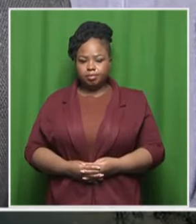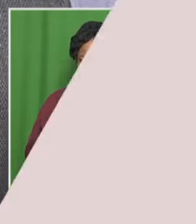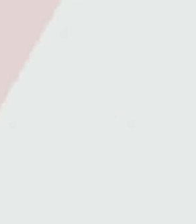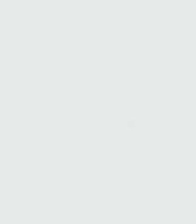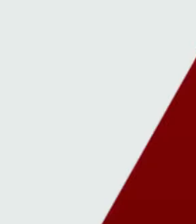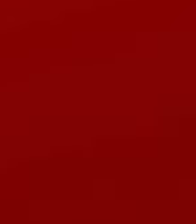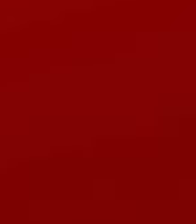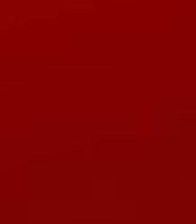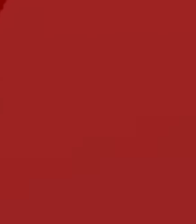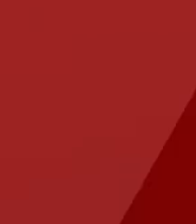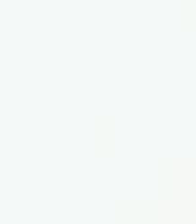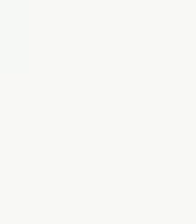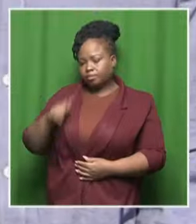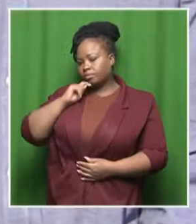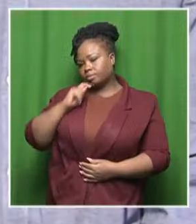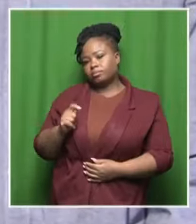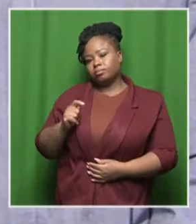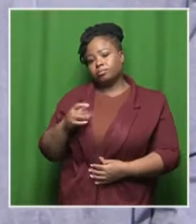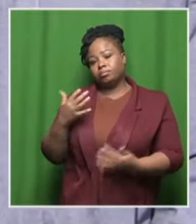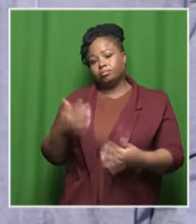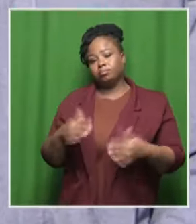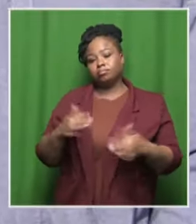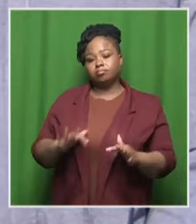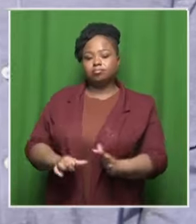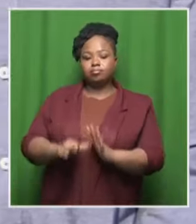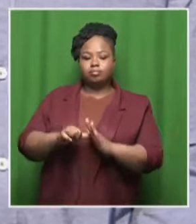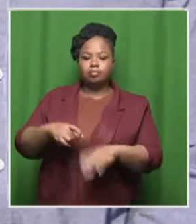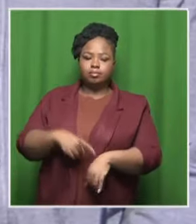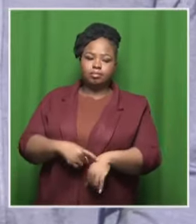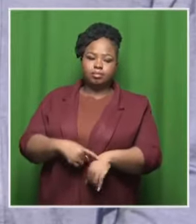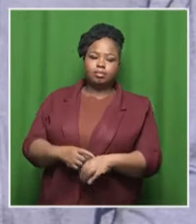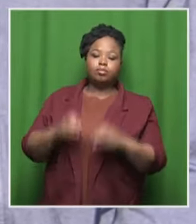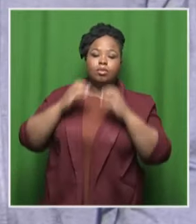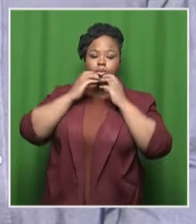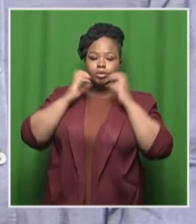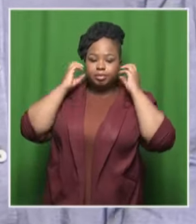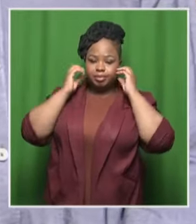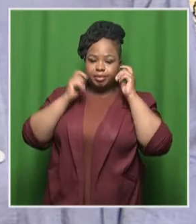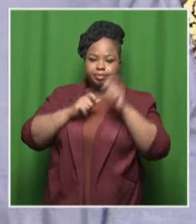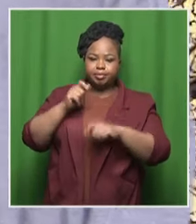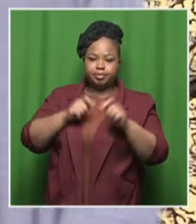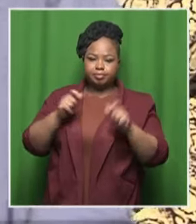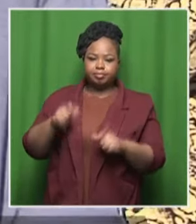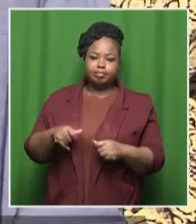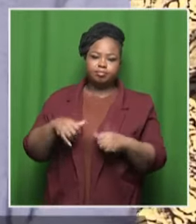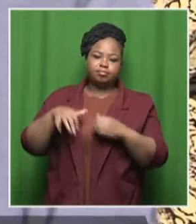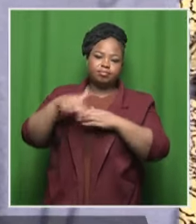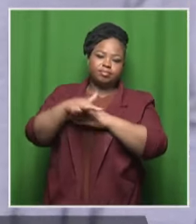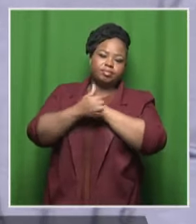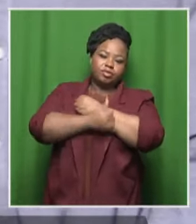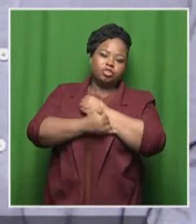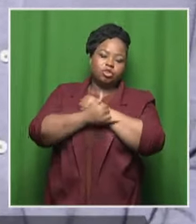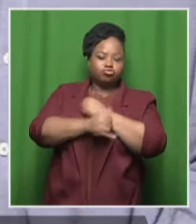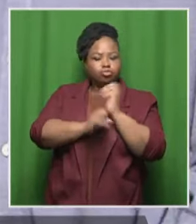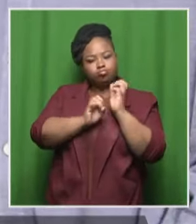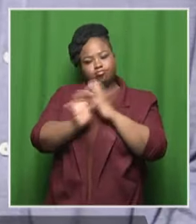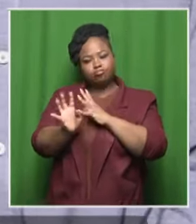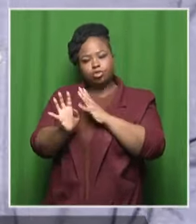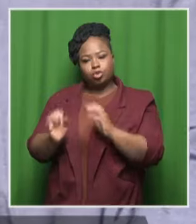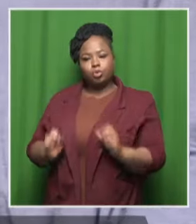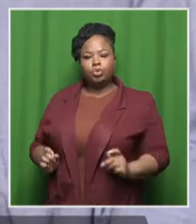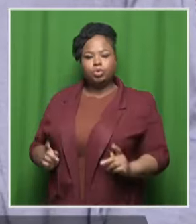Well, absolutely, and it's such a very watershed moment for the Mozambicans outside of the country having the opportunity